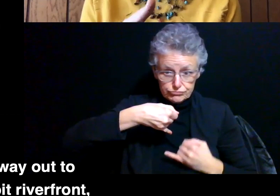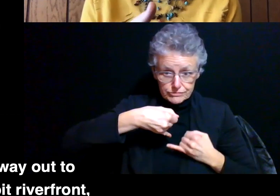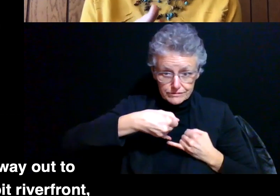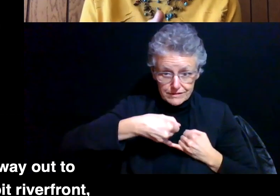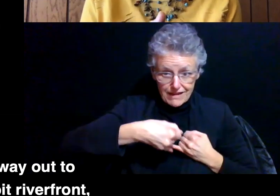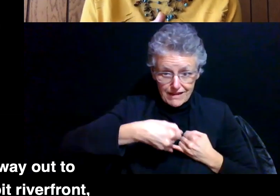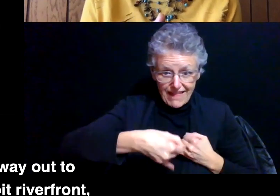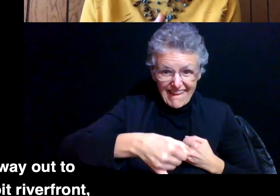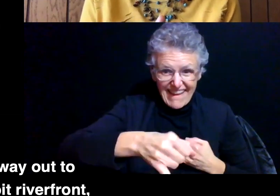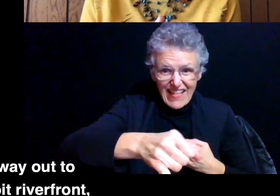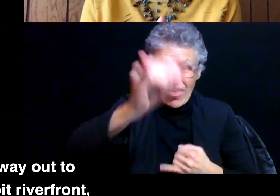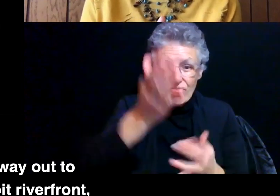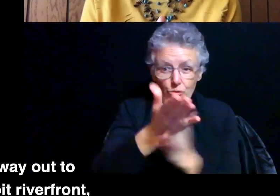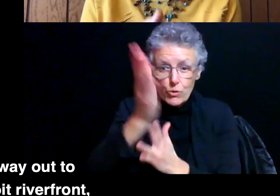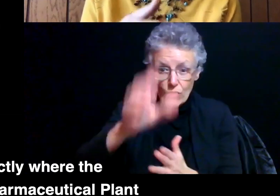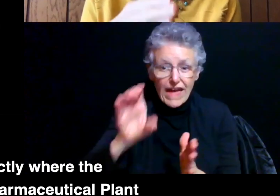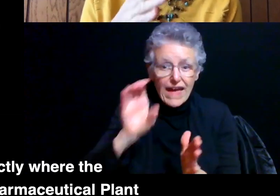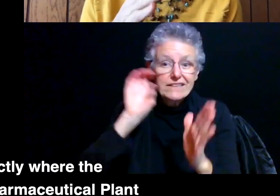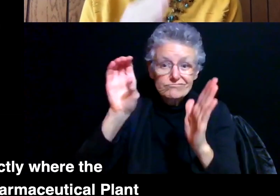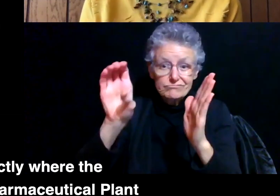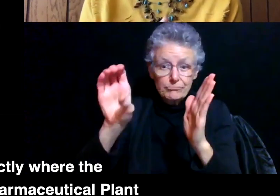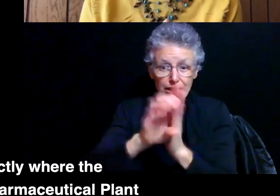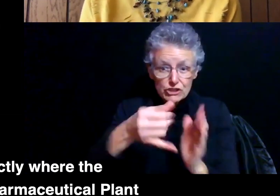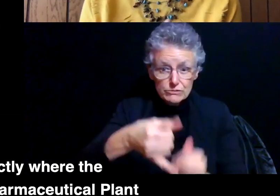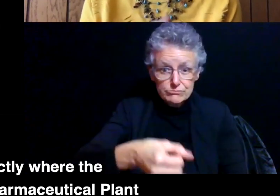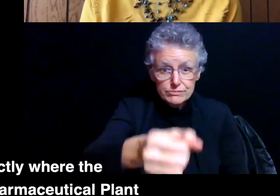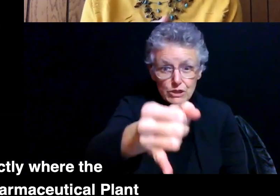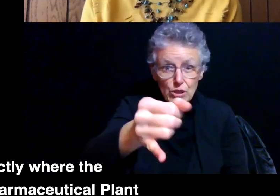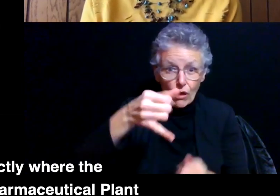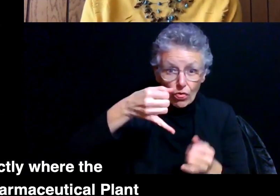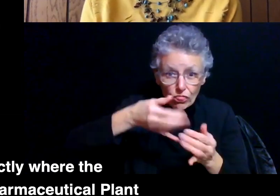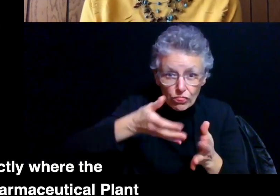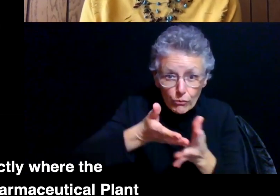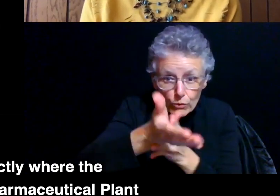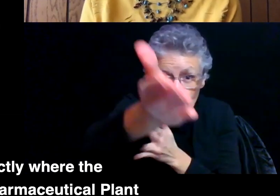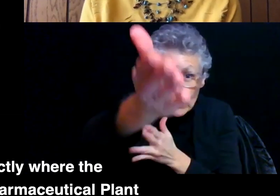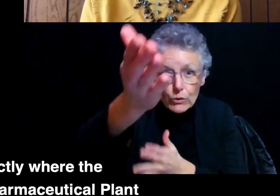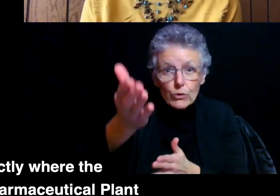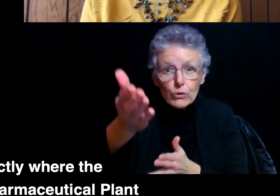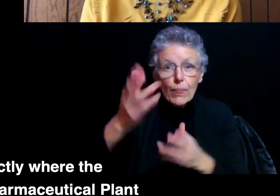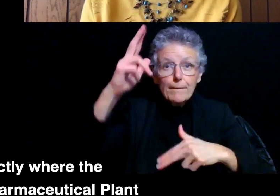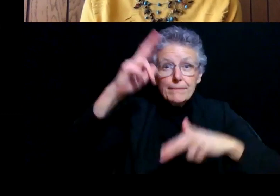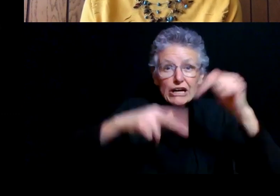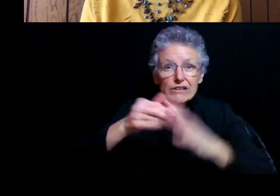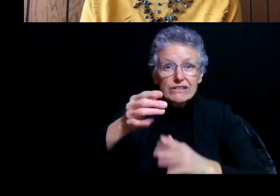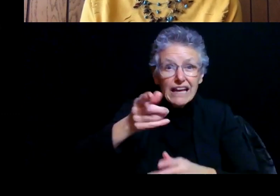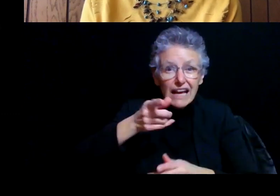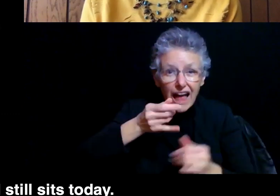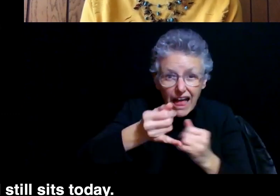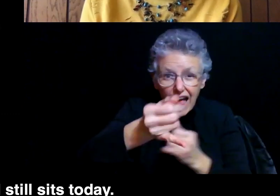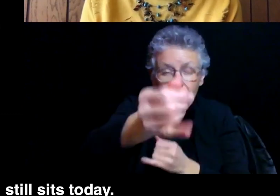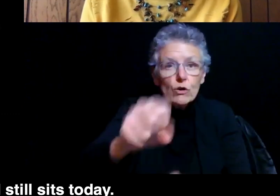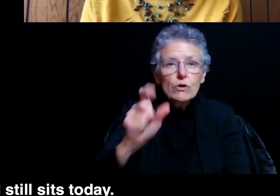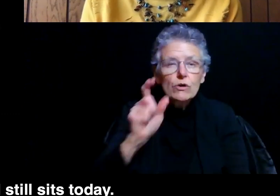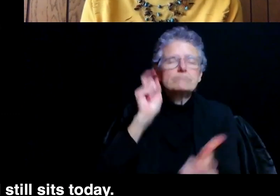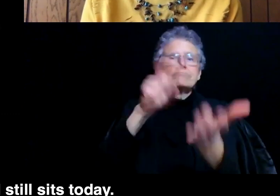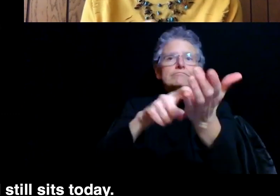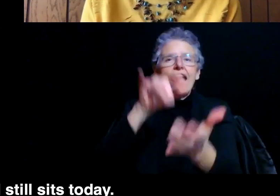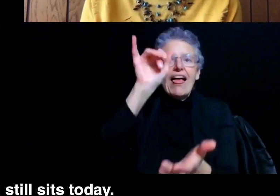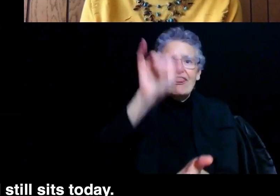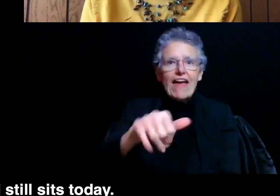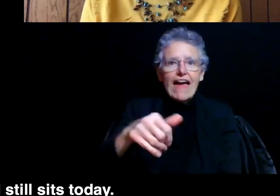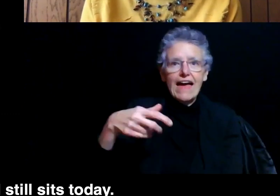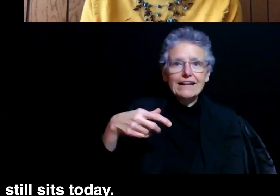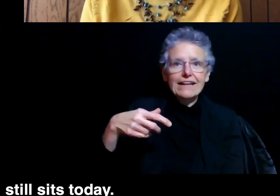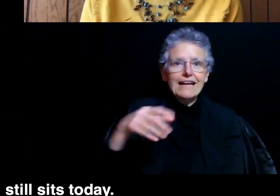the way out to the Detroit riverfront, that is exactly where the Parke Davis pharmaceutical plant sat then and